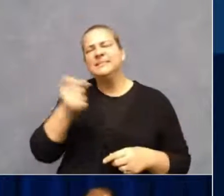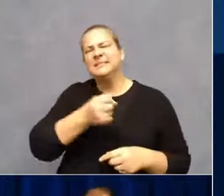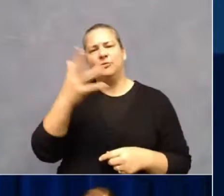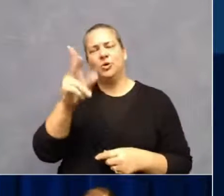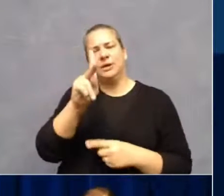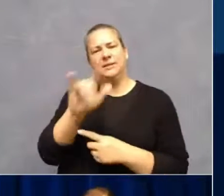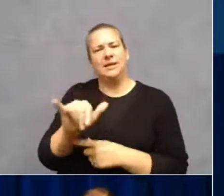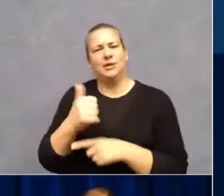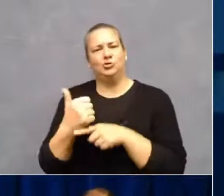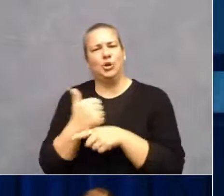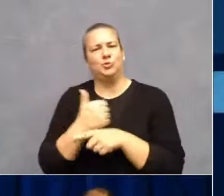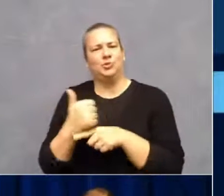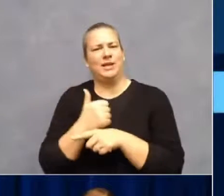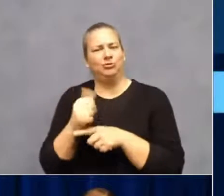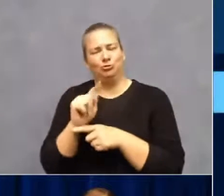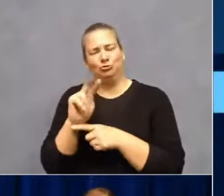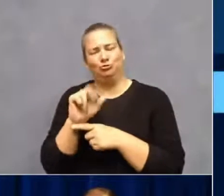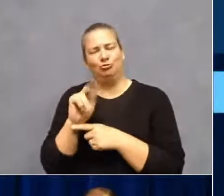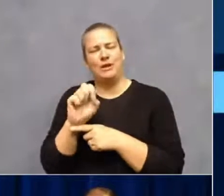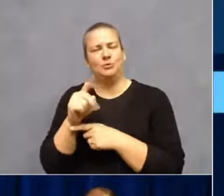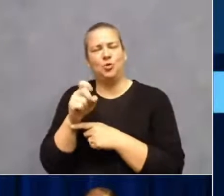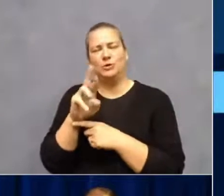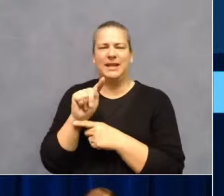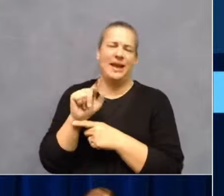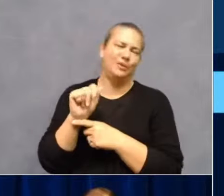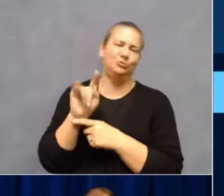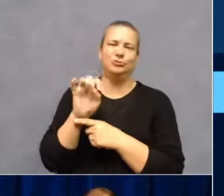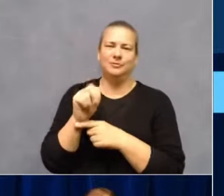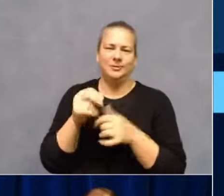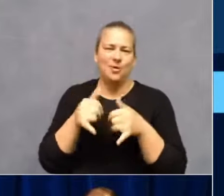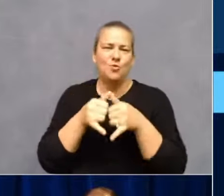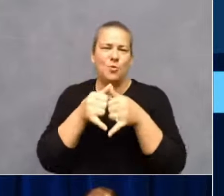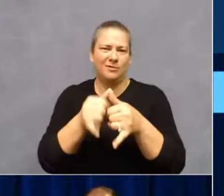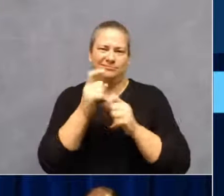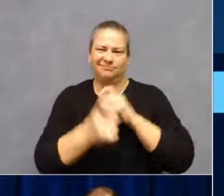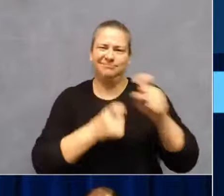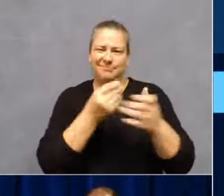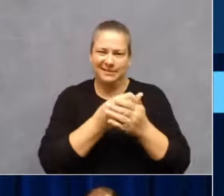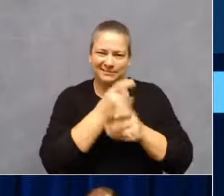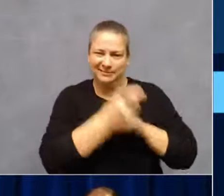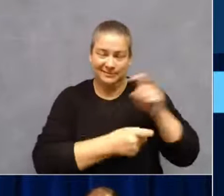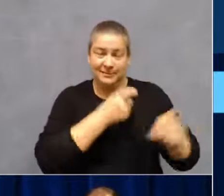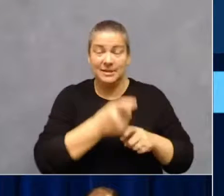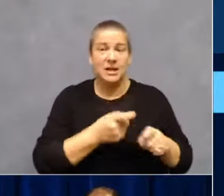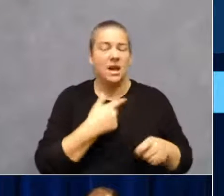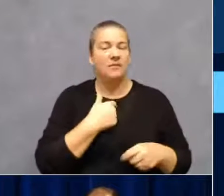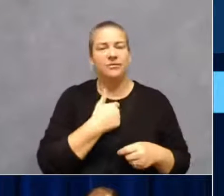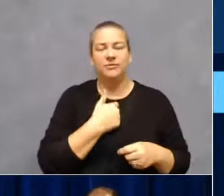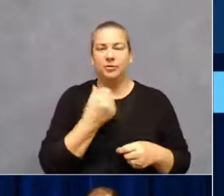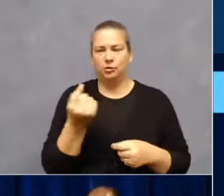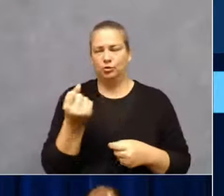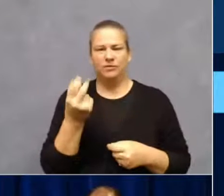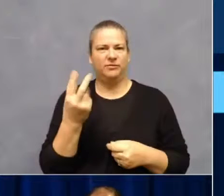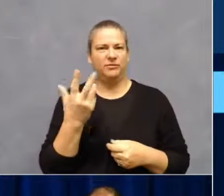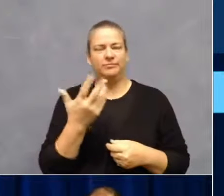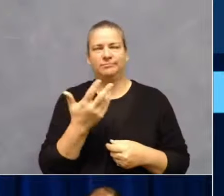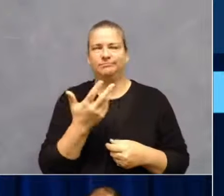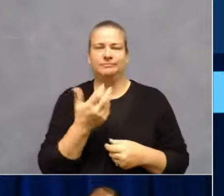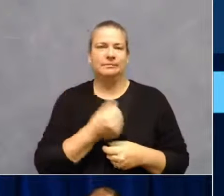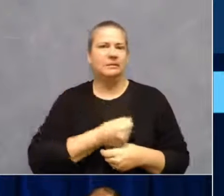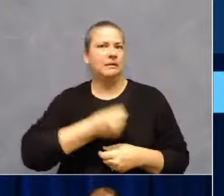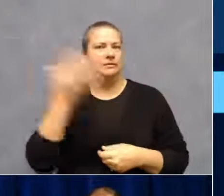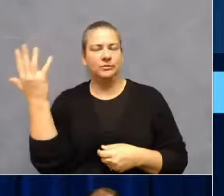across Kentucky. In the last 2 days, we've also announced a dozen of funding awards to local